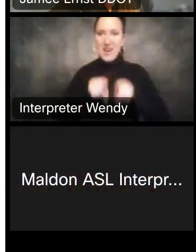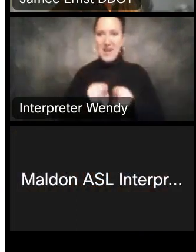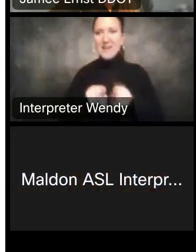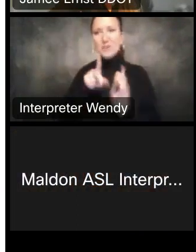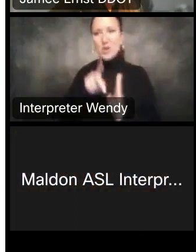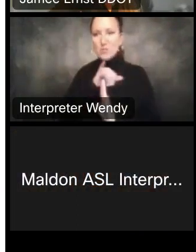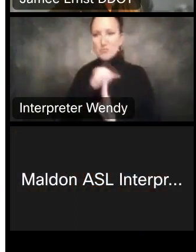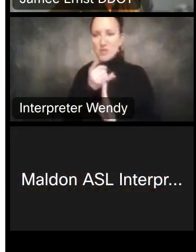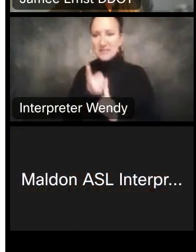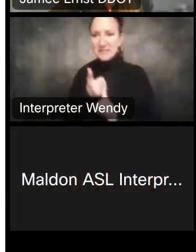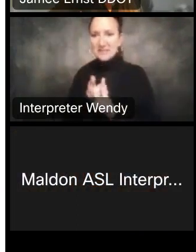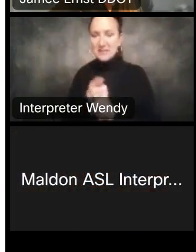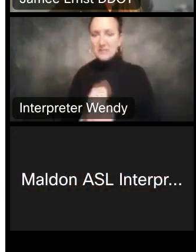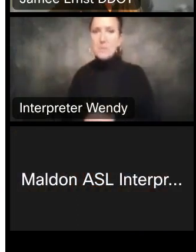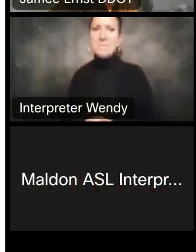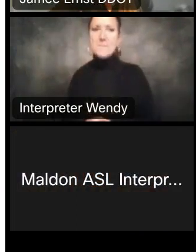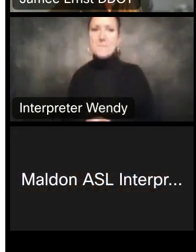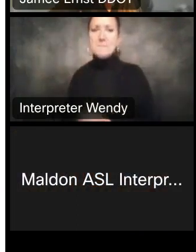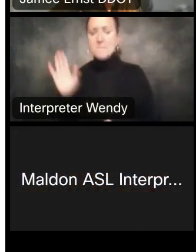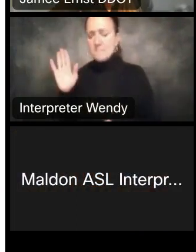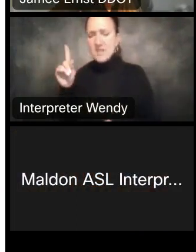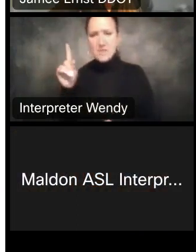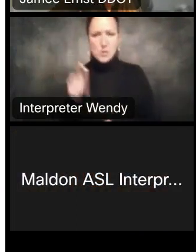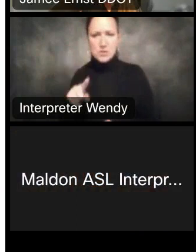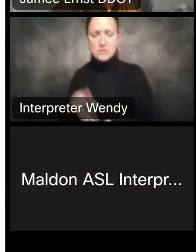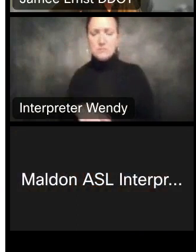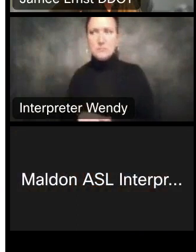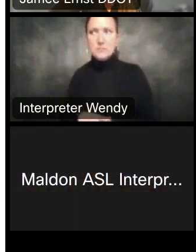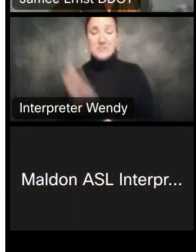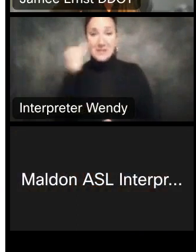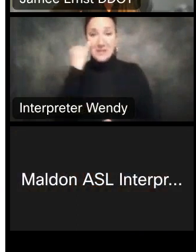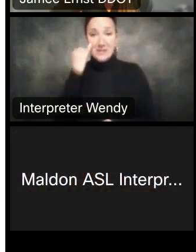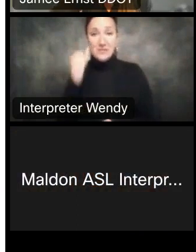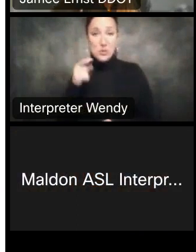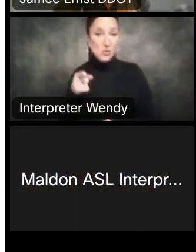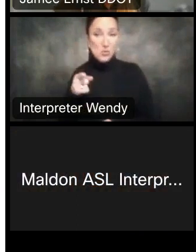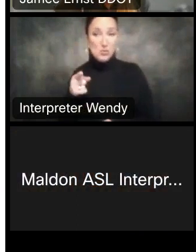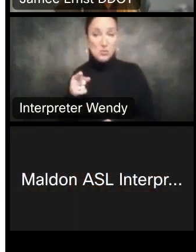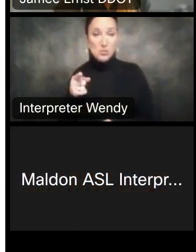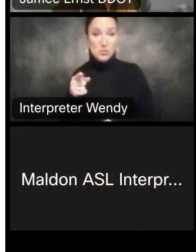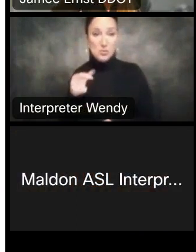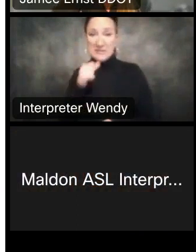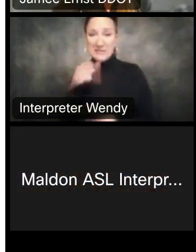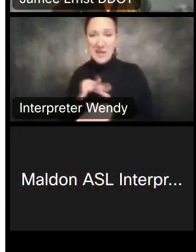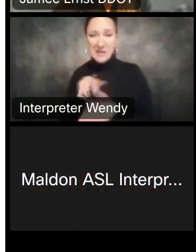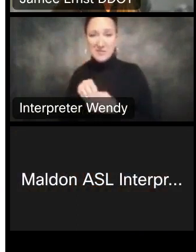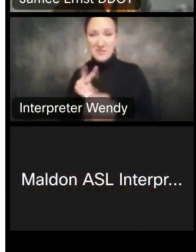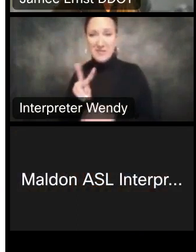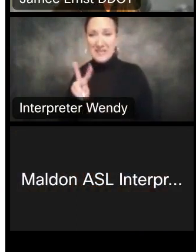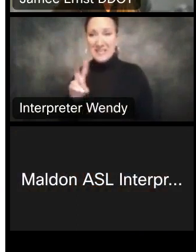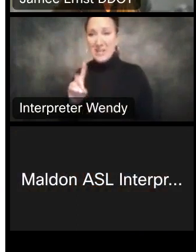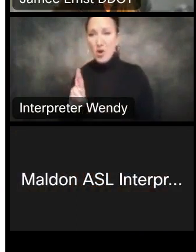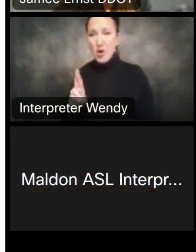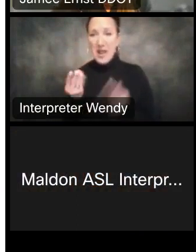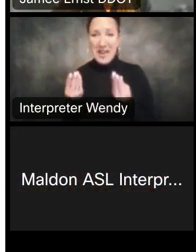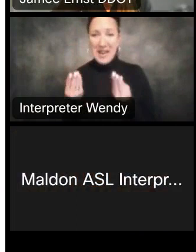Yeah, I guess my question was, if you did not include the PDR land use